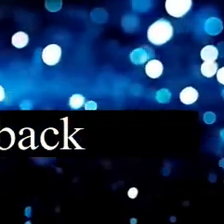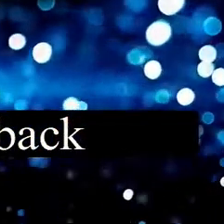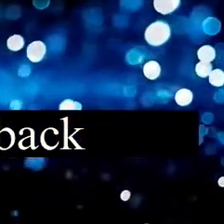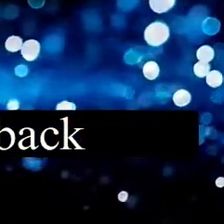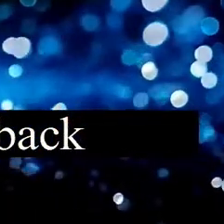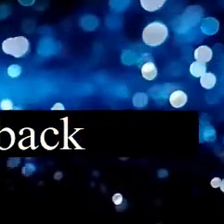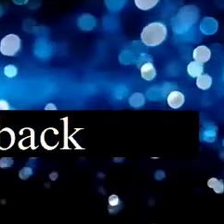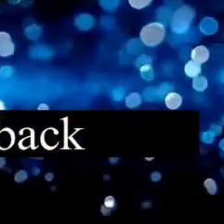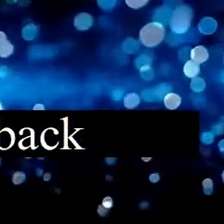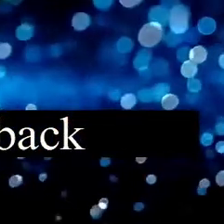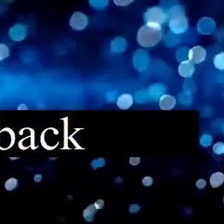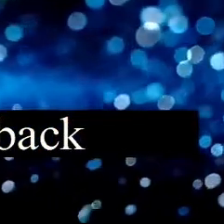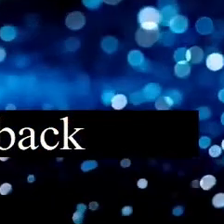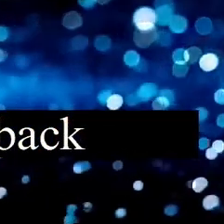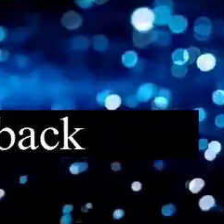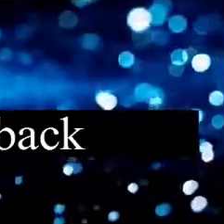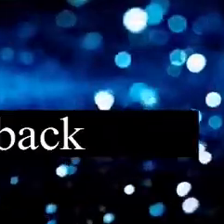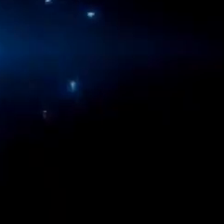Welcome back.